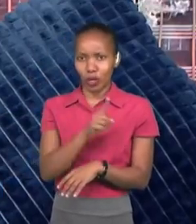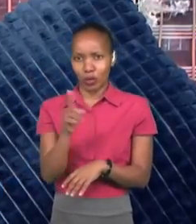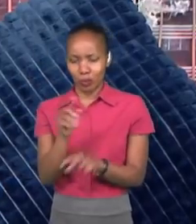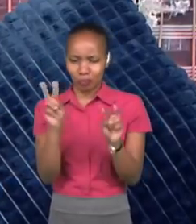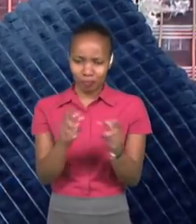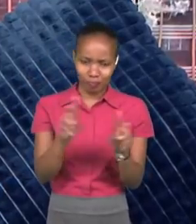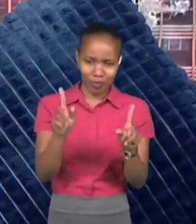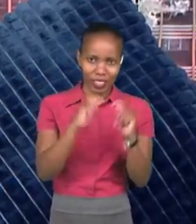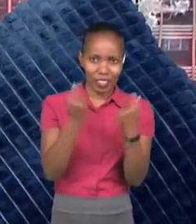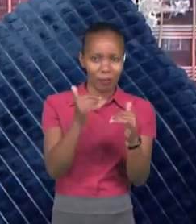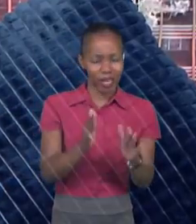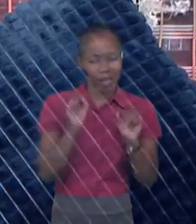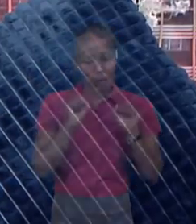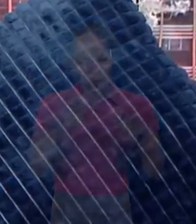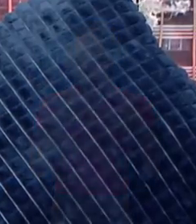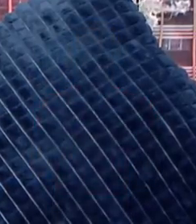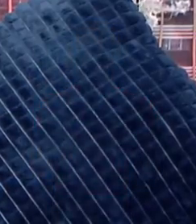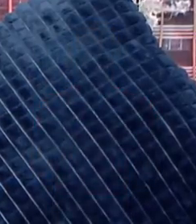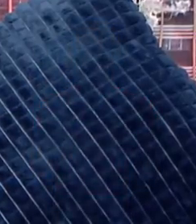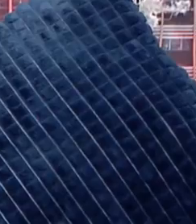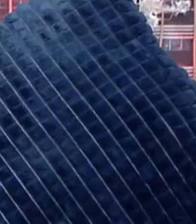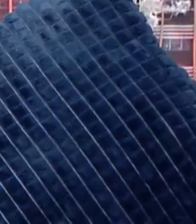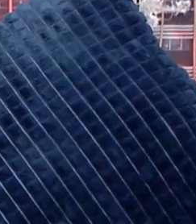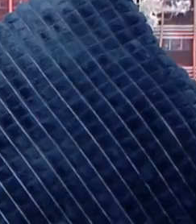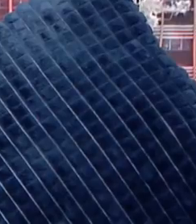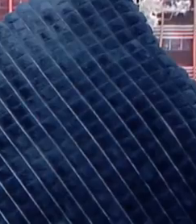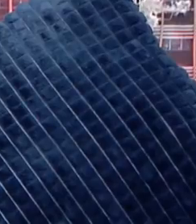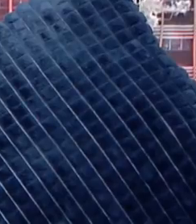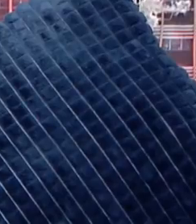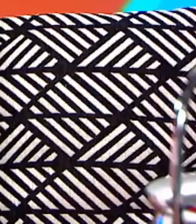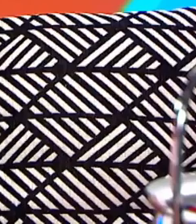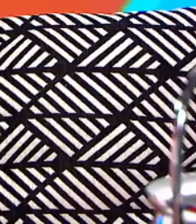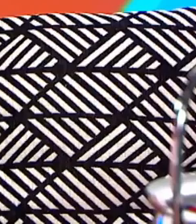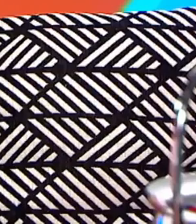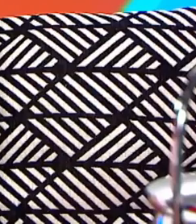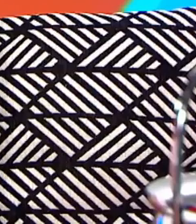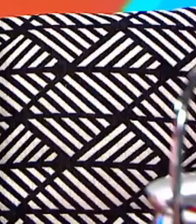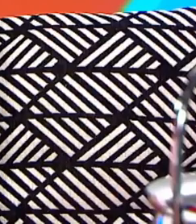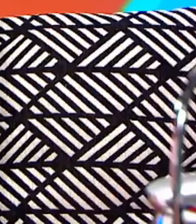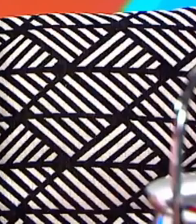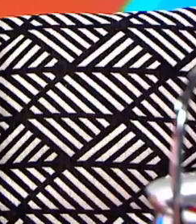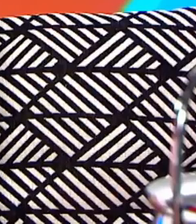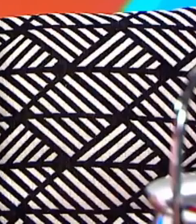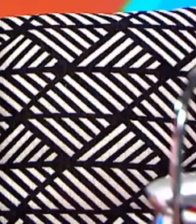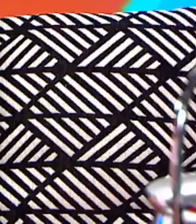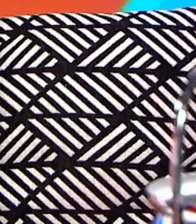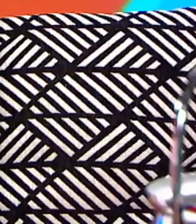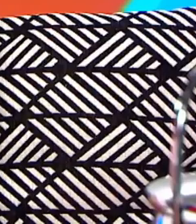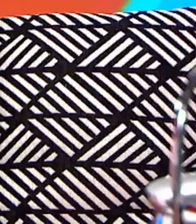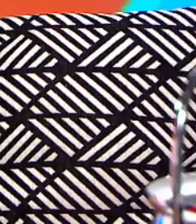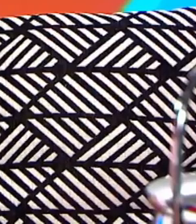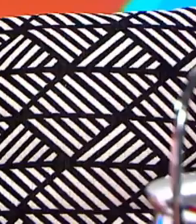names? Give us the names. One of the players you want to bring on board, 2-3 players. I know you'll skip that question, but